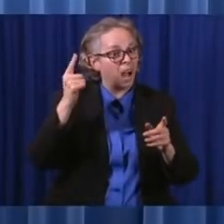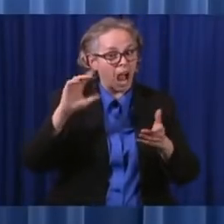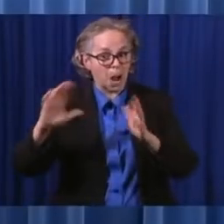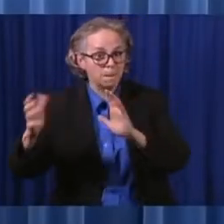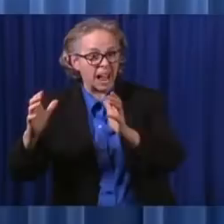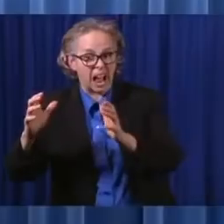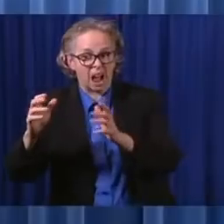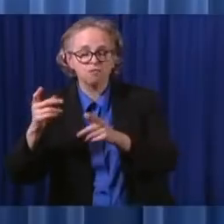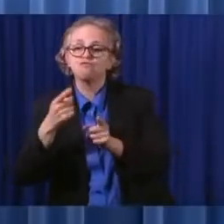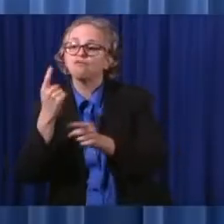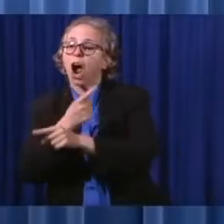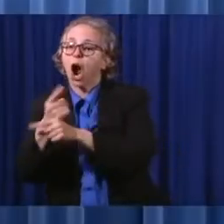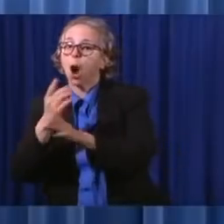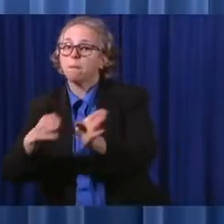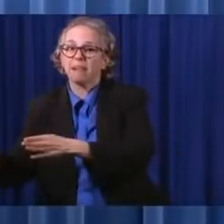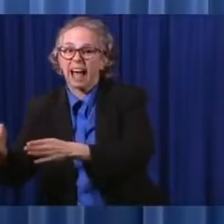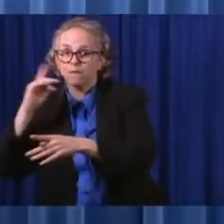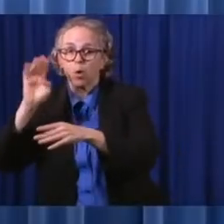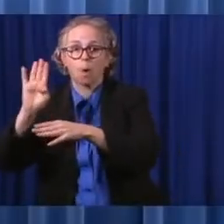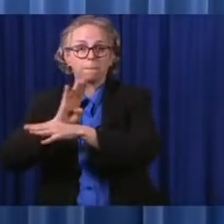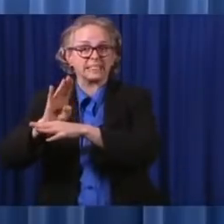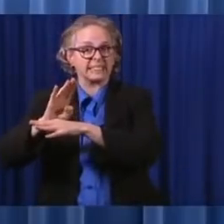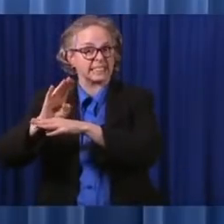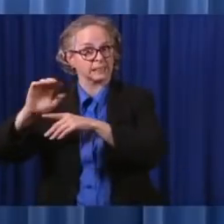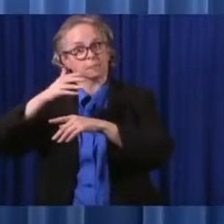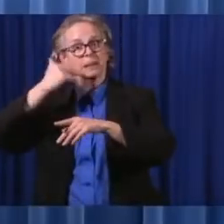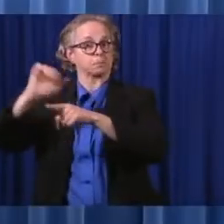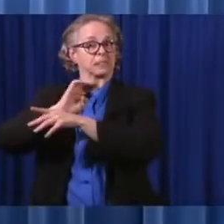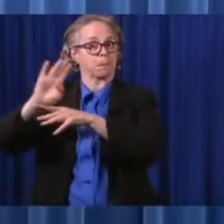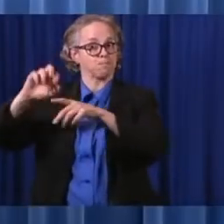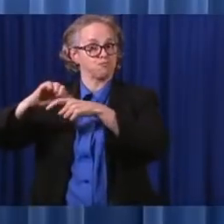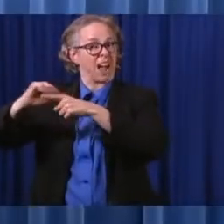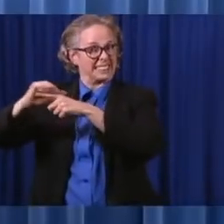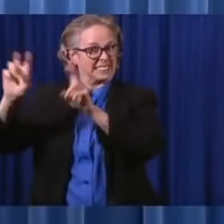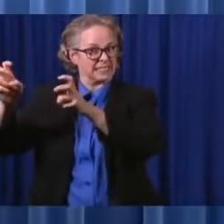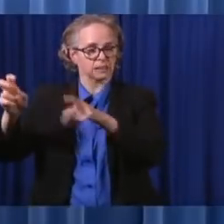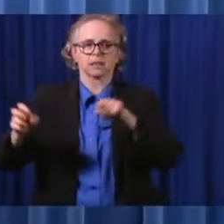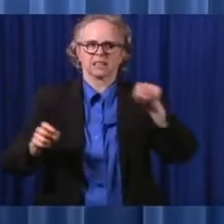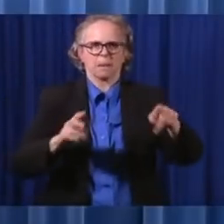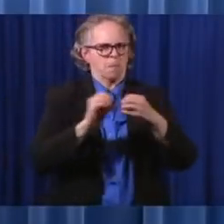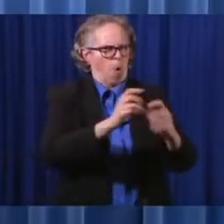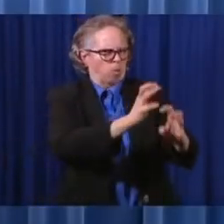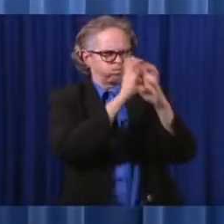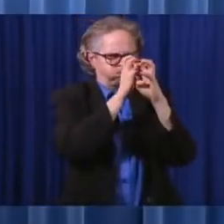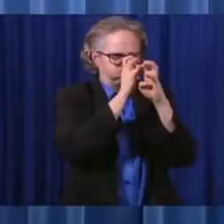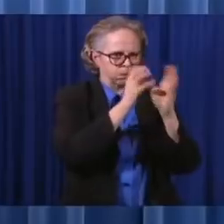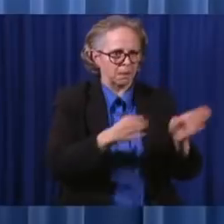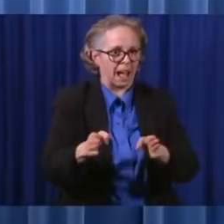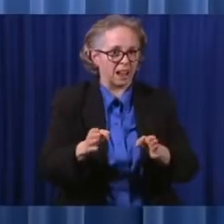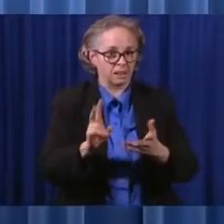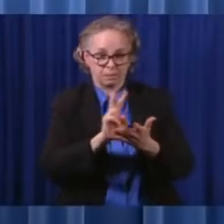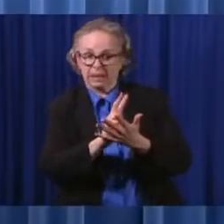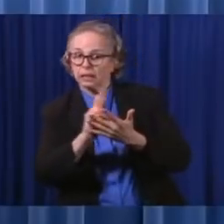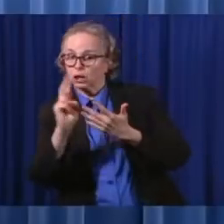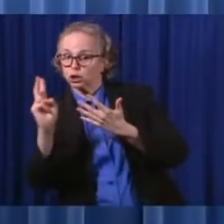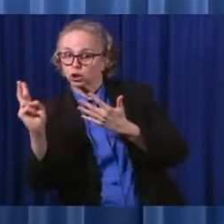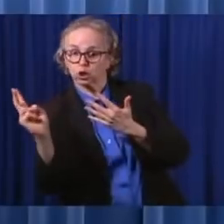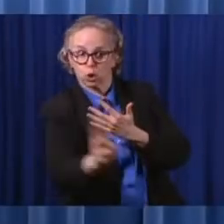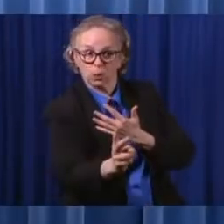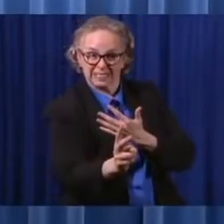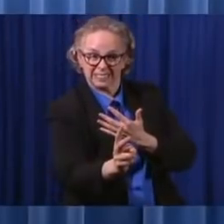general requirements that we have put forward. So we're announcing today that 2 weeks from today, the